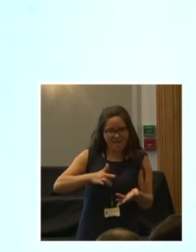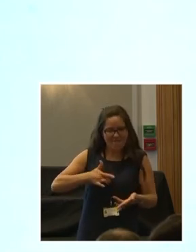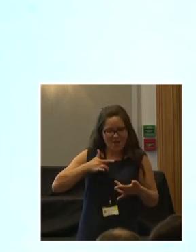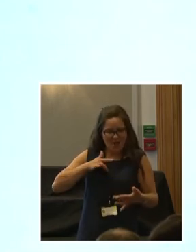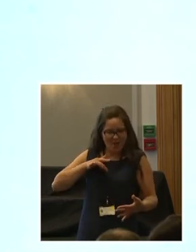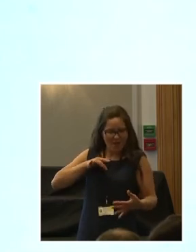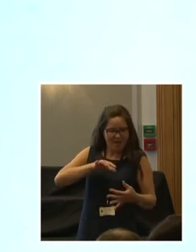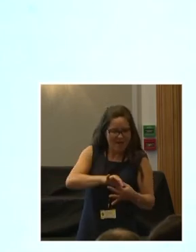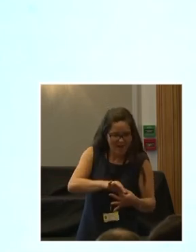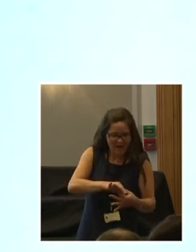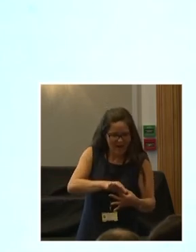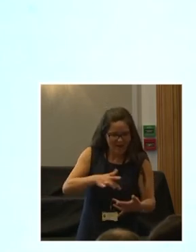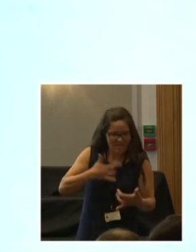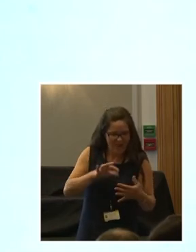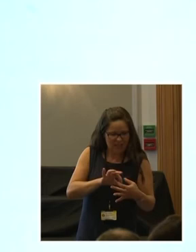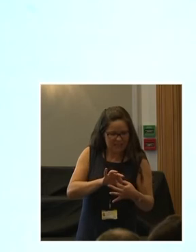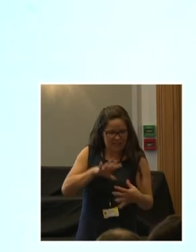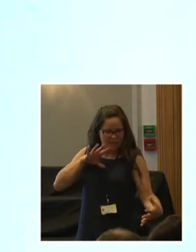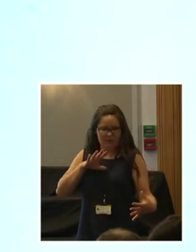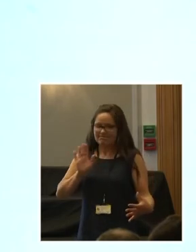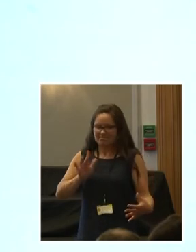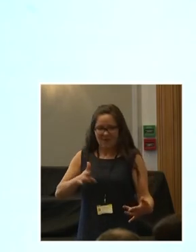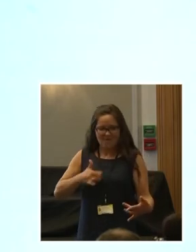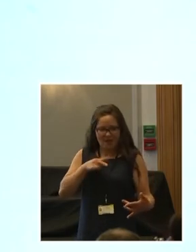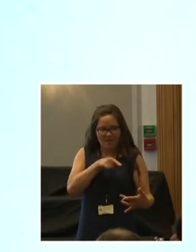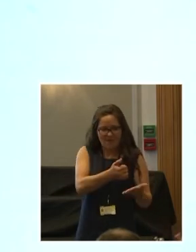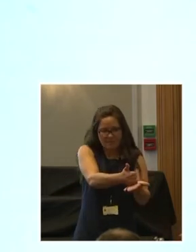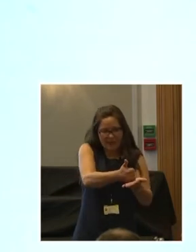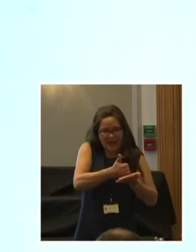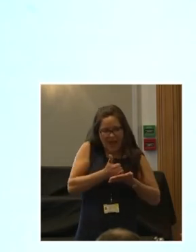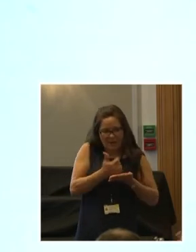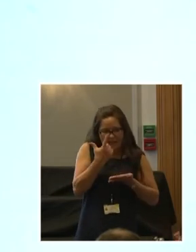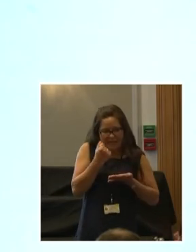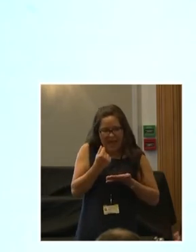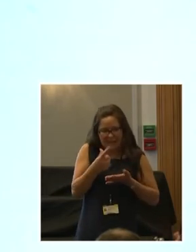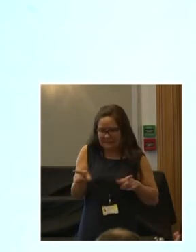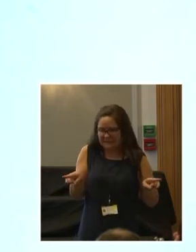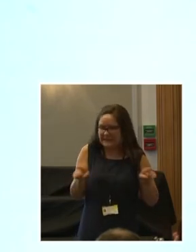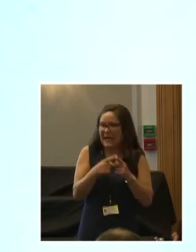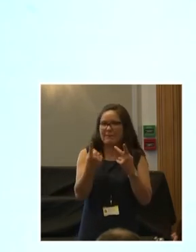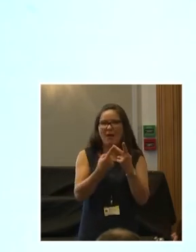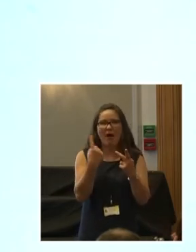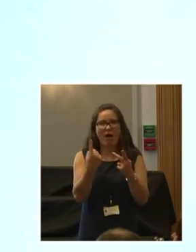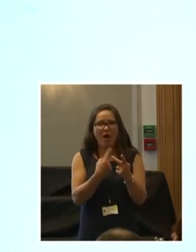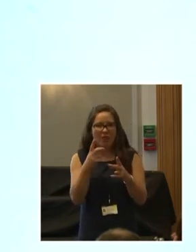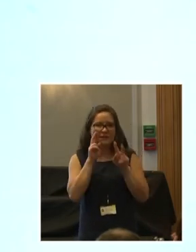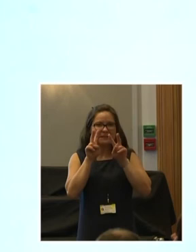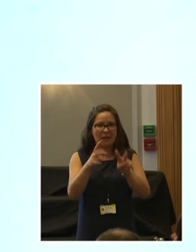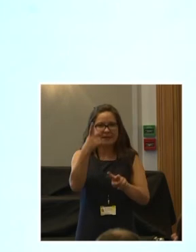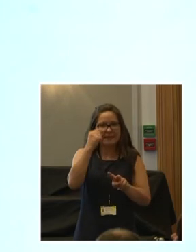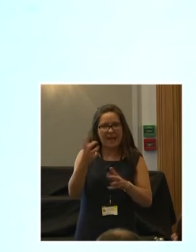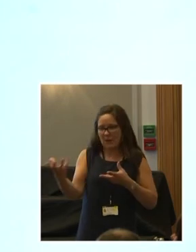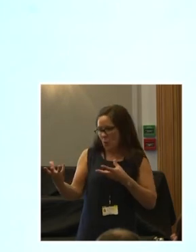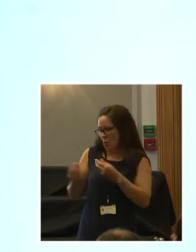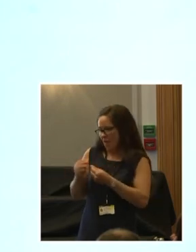people. It meant that as a parent I could do more of the same things that other dads and mums do across the